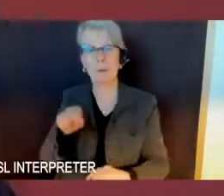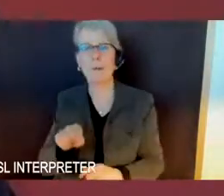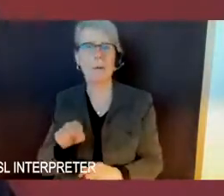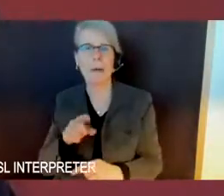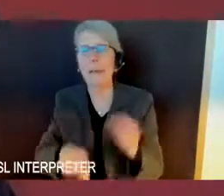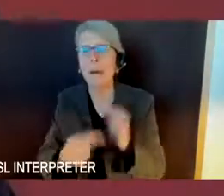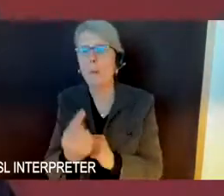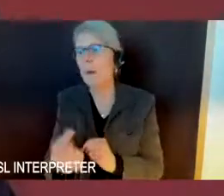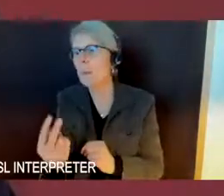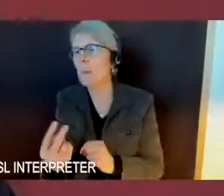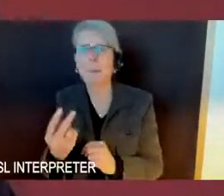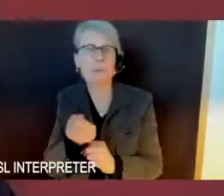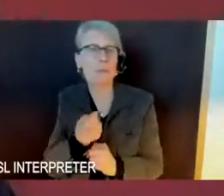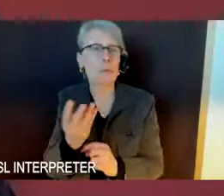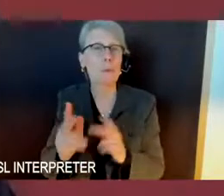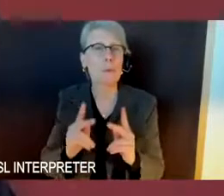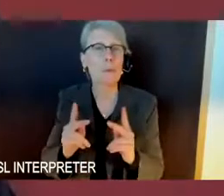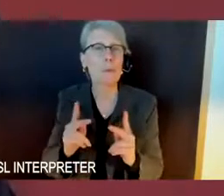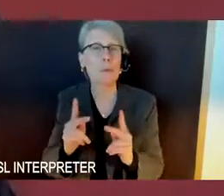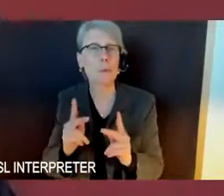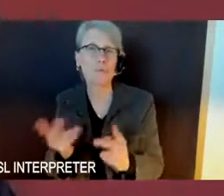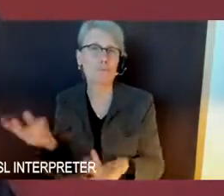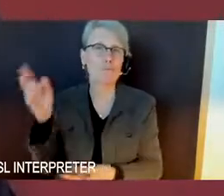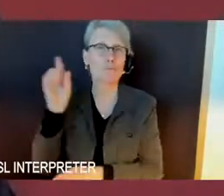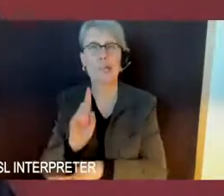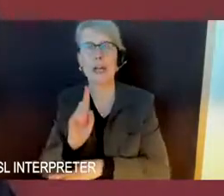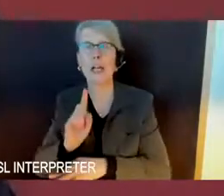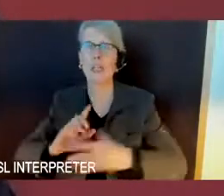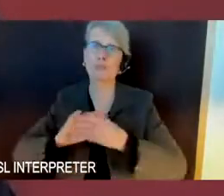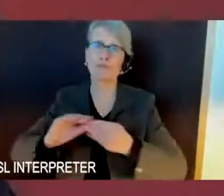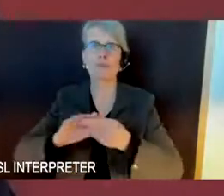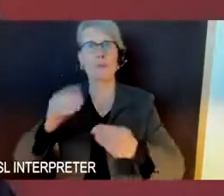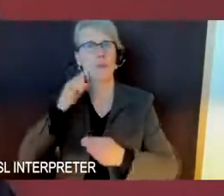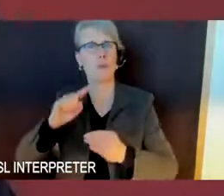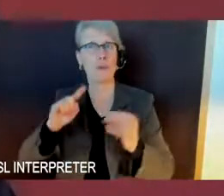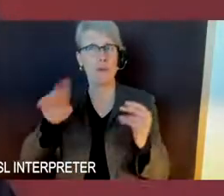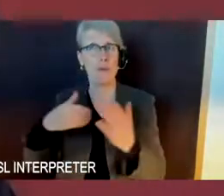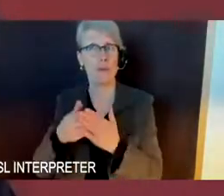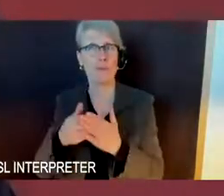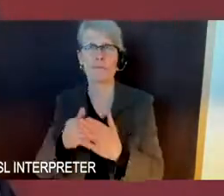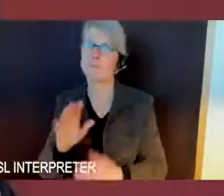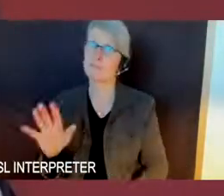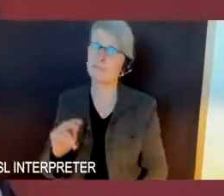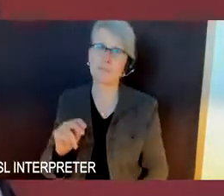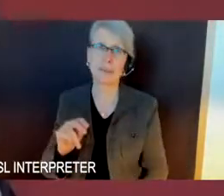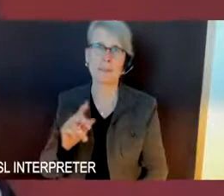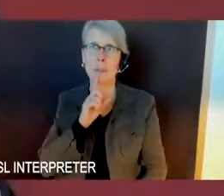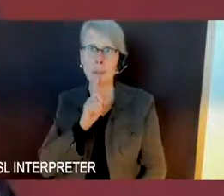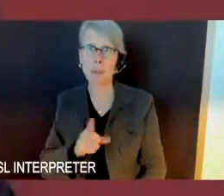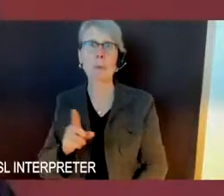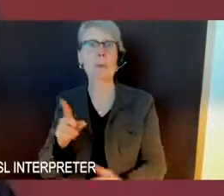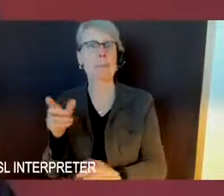It cannot be one or two or a few people who get on a podium and speak on behalf of